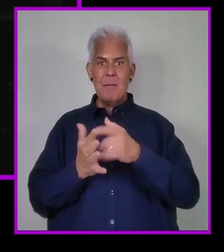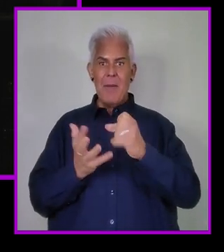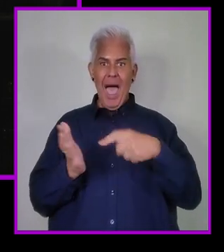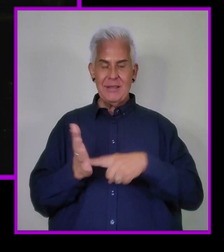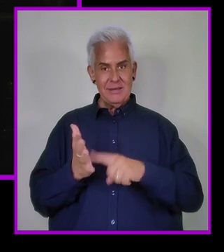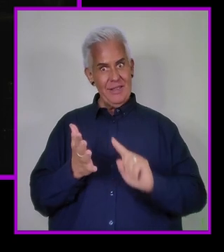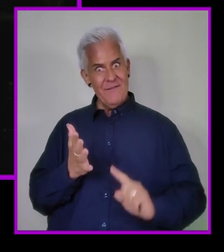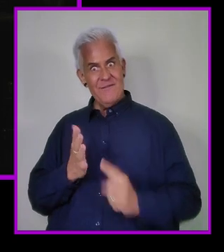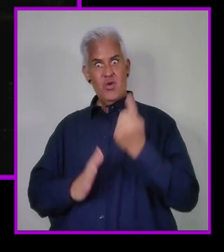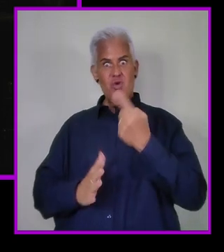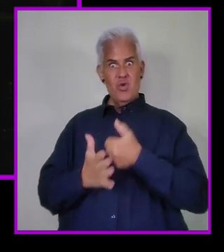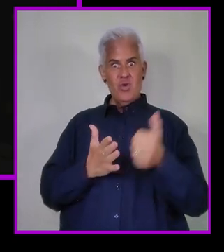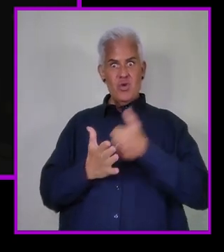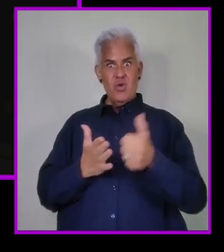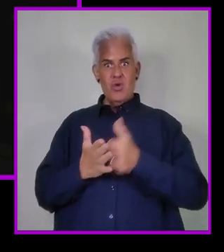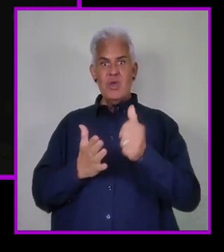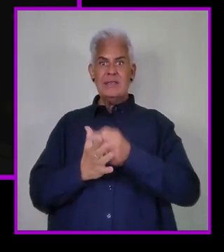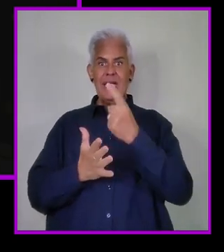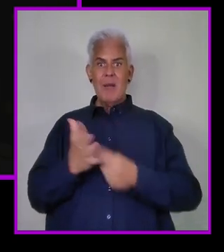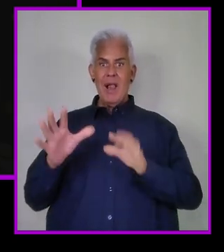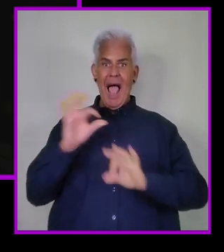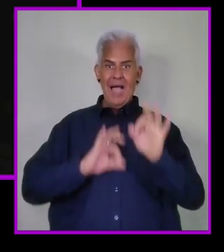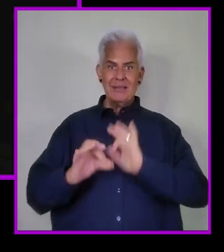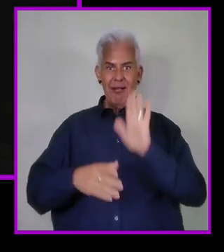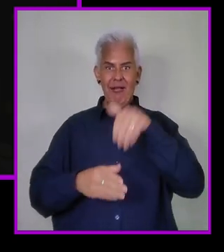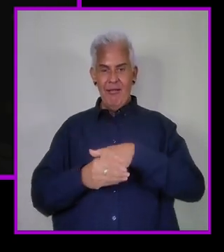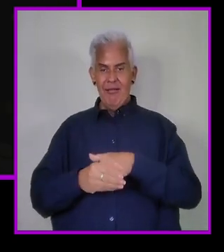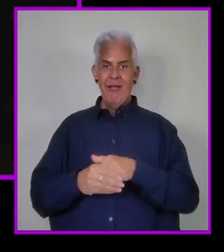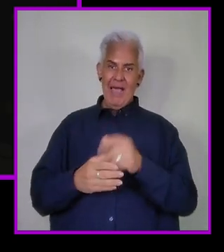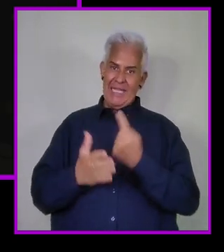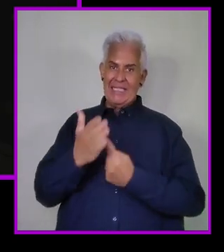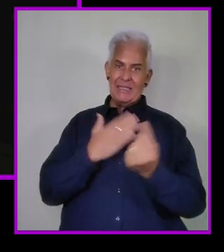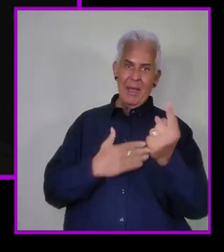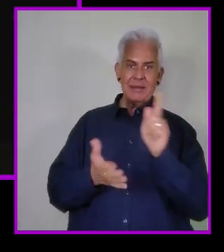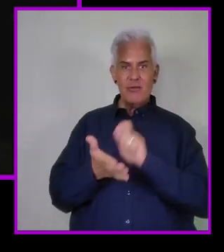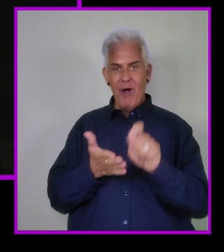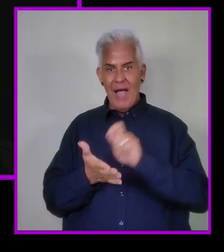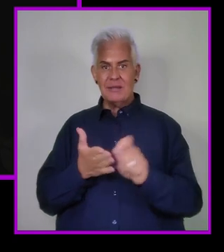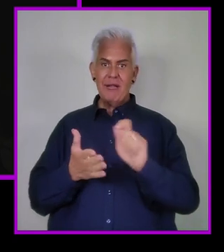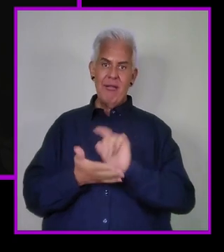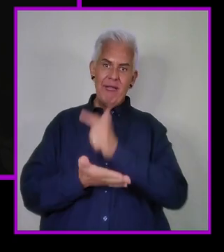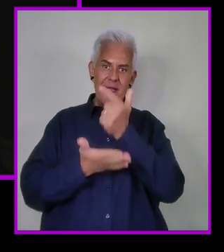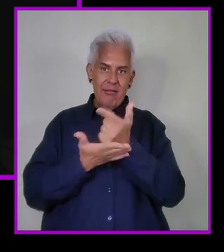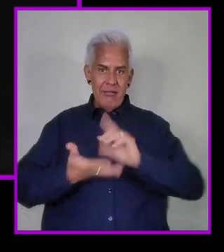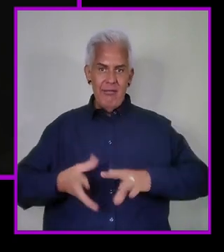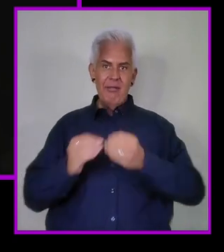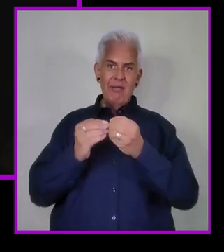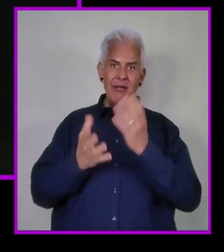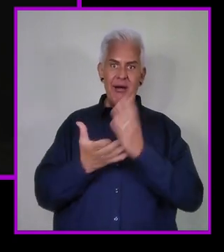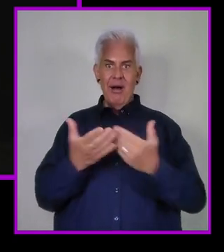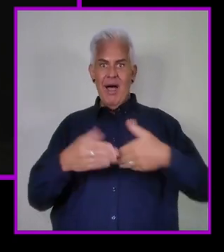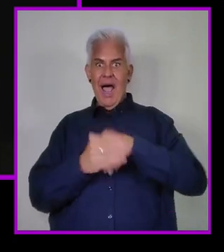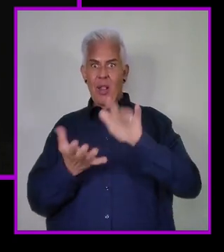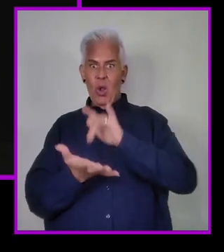regular disabled actor to appear. You're an independent filmmaker, writer, director, and producing your own projects. Currently a member of